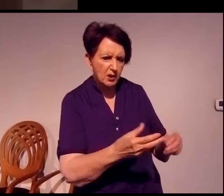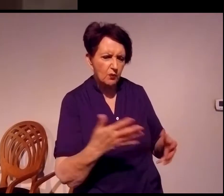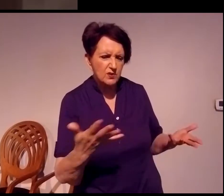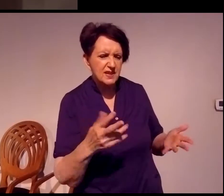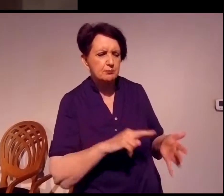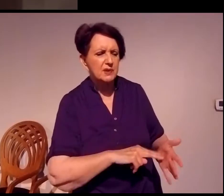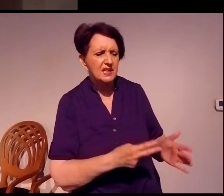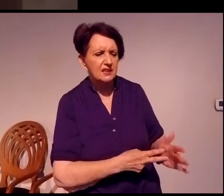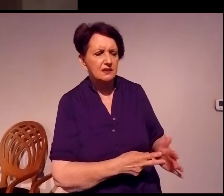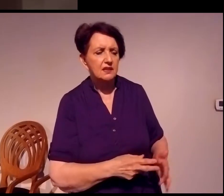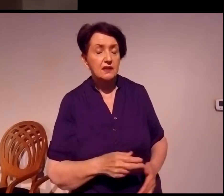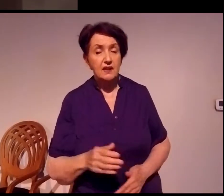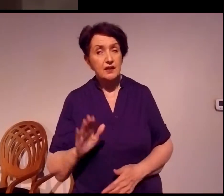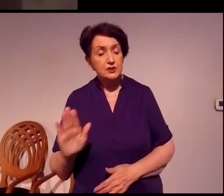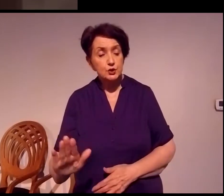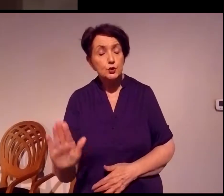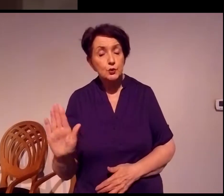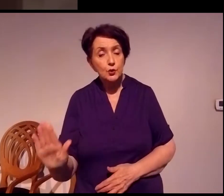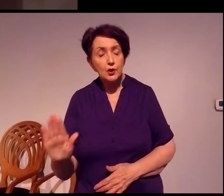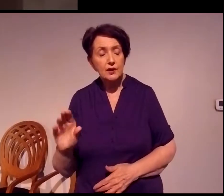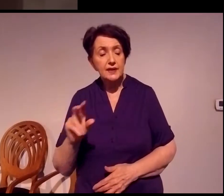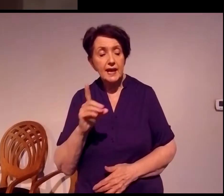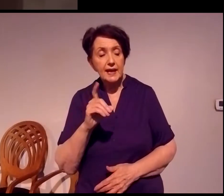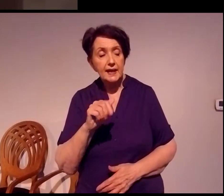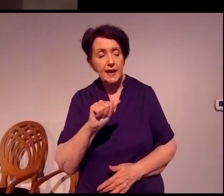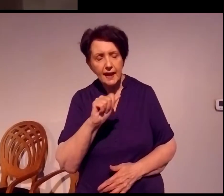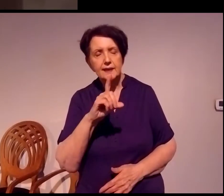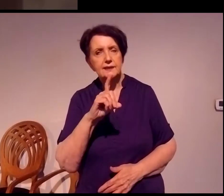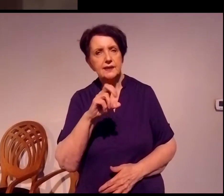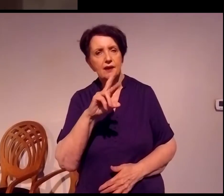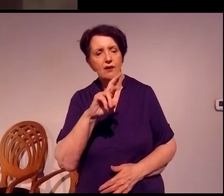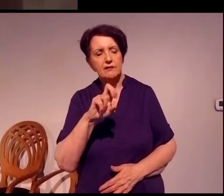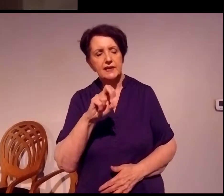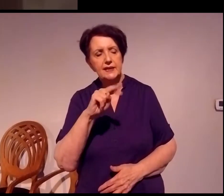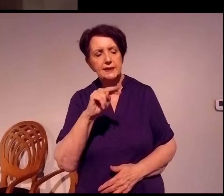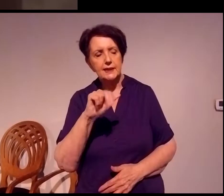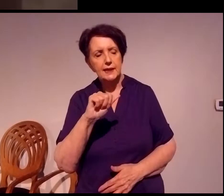He said, that's your adrenals. I said, okay. What does that number mean? He says,